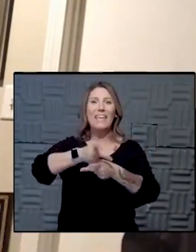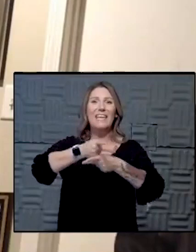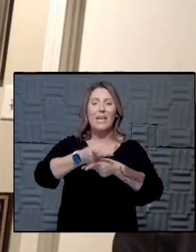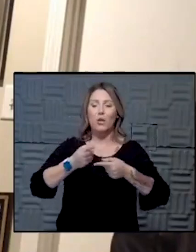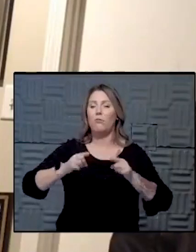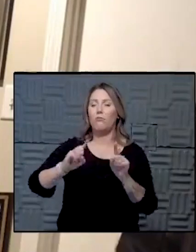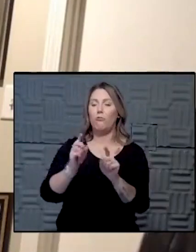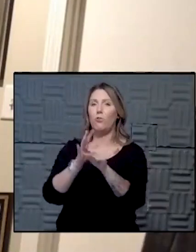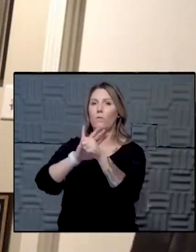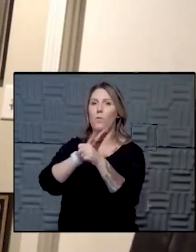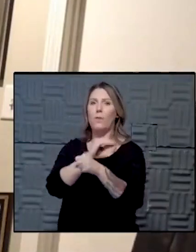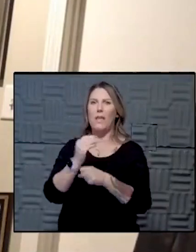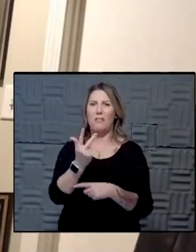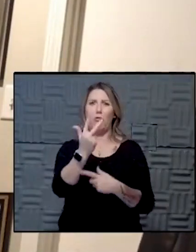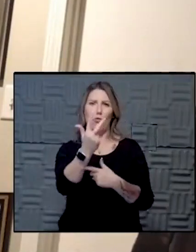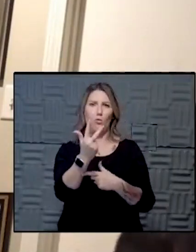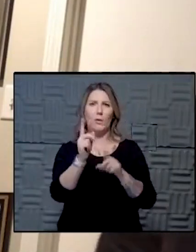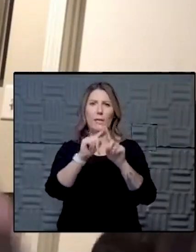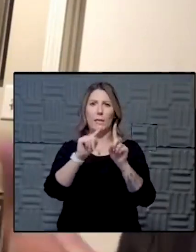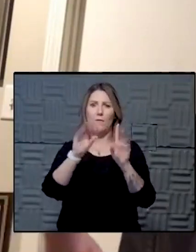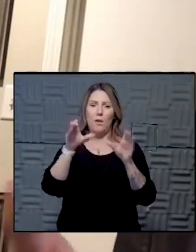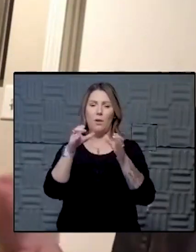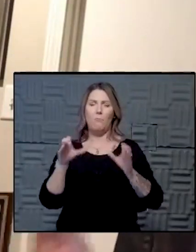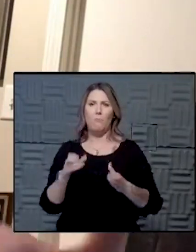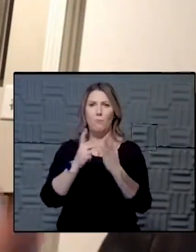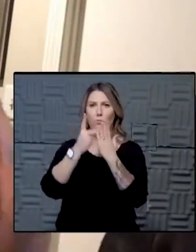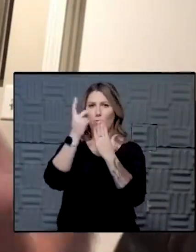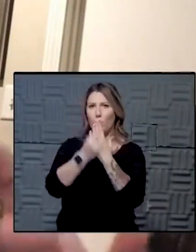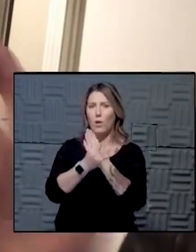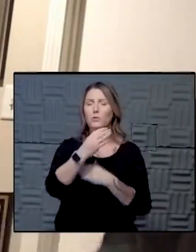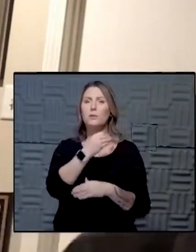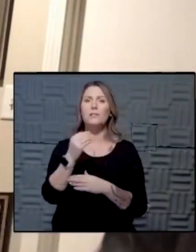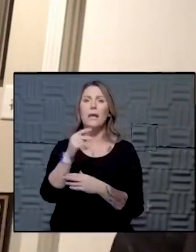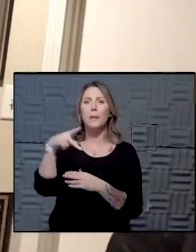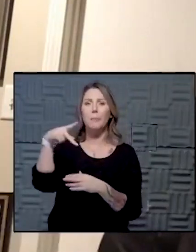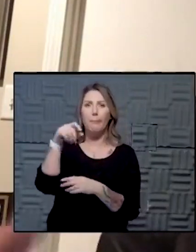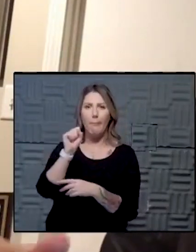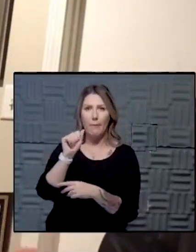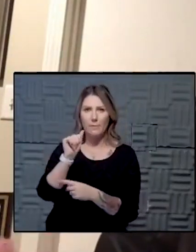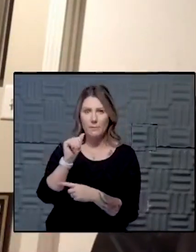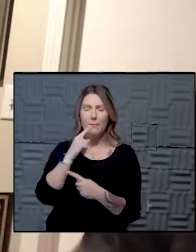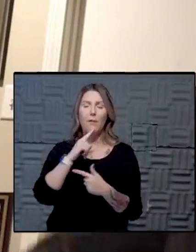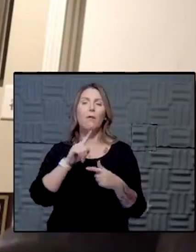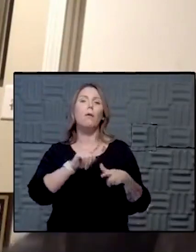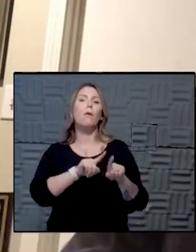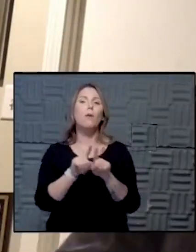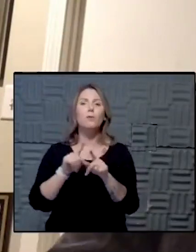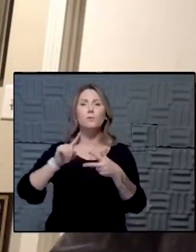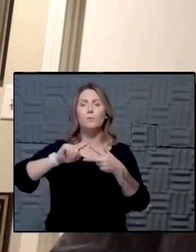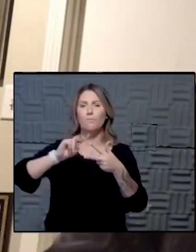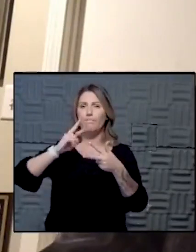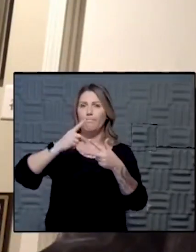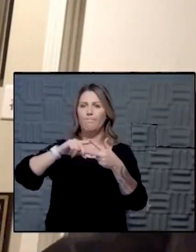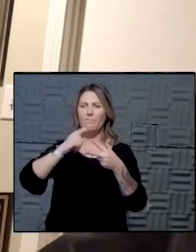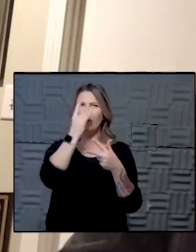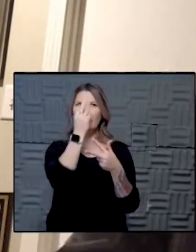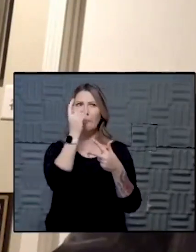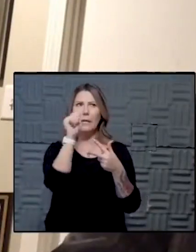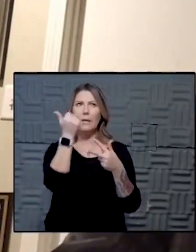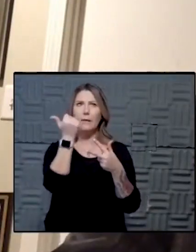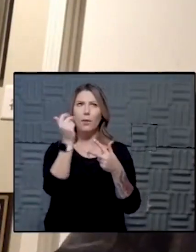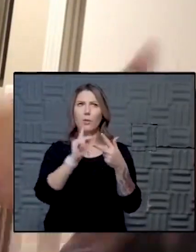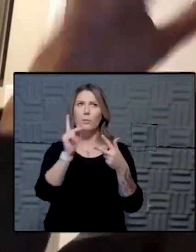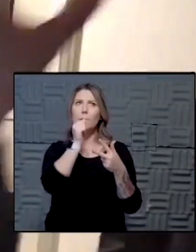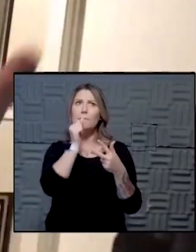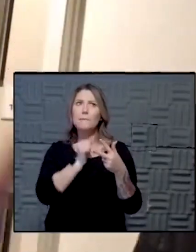different sub-projects. And the PSA being one. They also had the insight to think about other people who were suffering